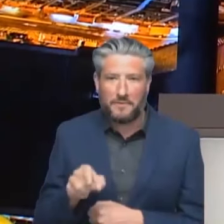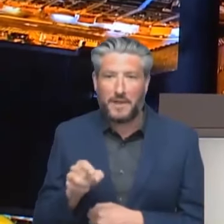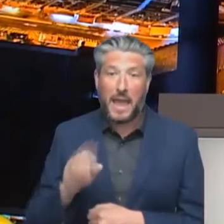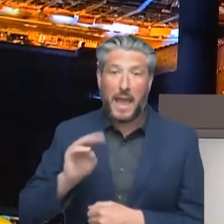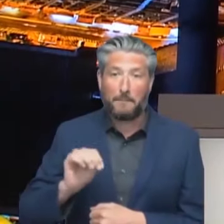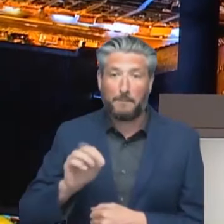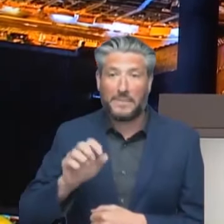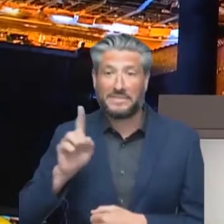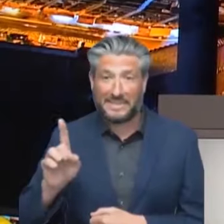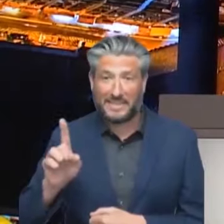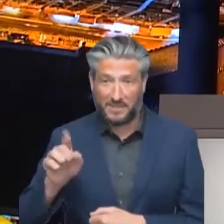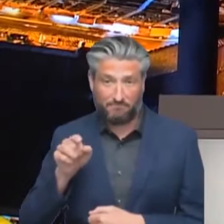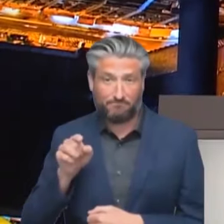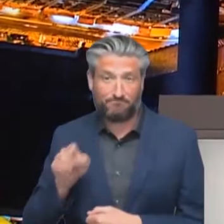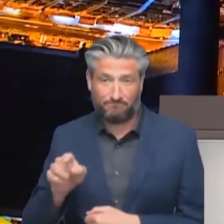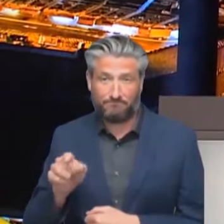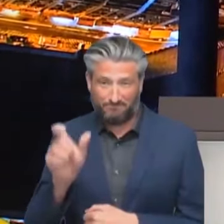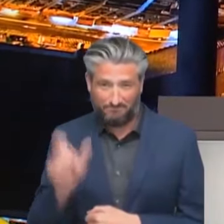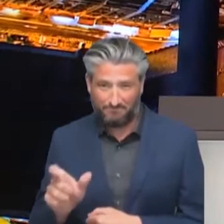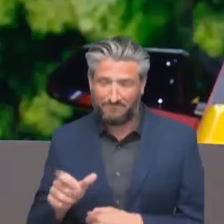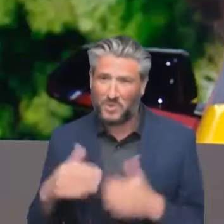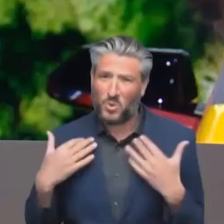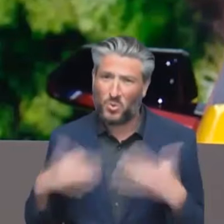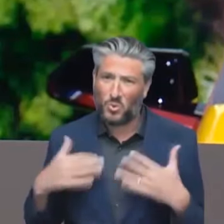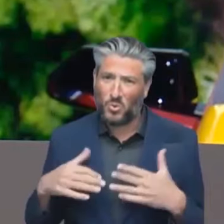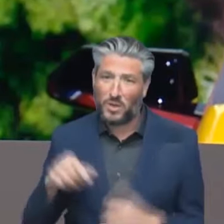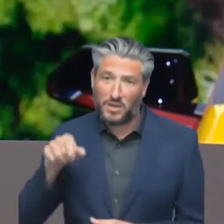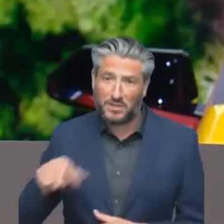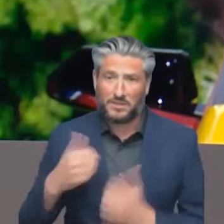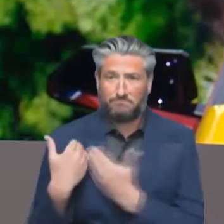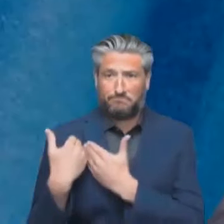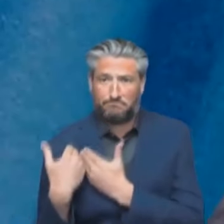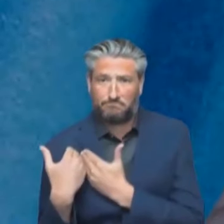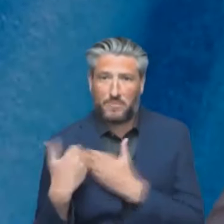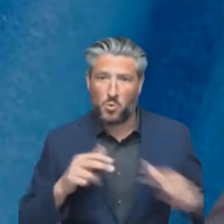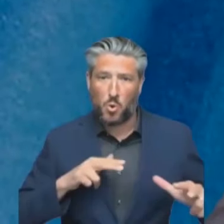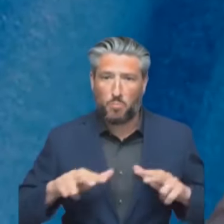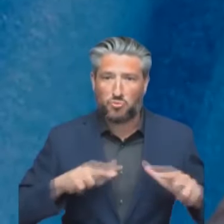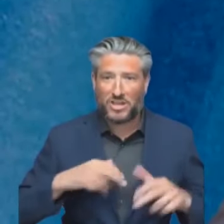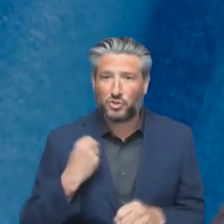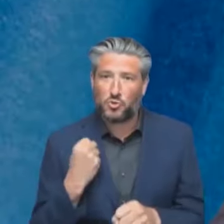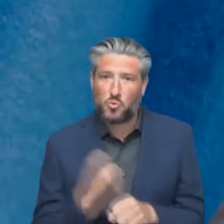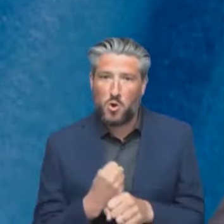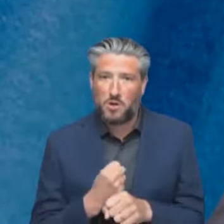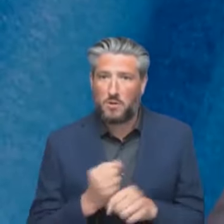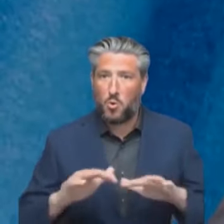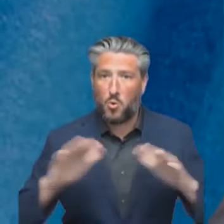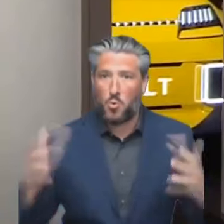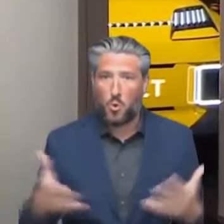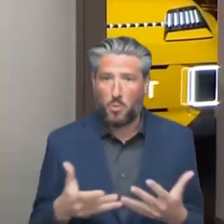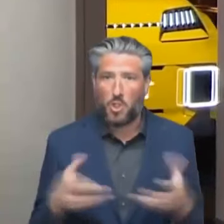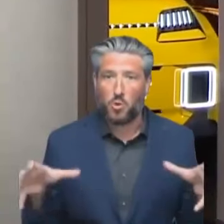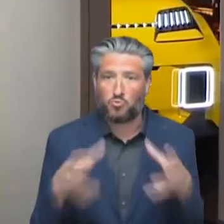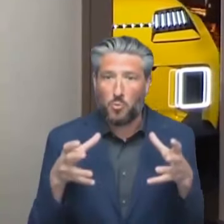determination, has taken over all the operational functions of the group, and this has not escaped anyone's notice. In a